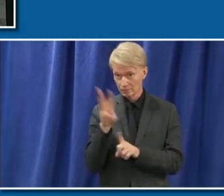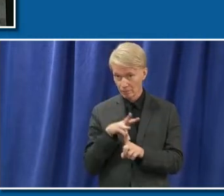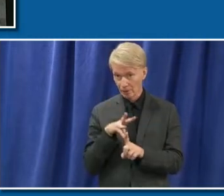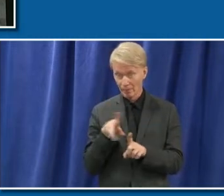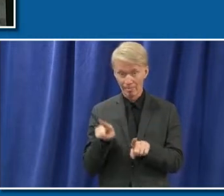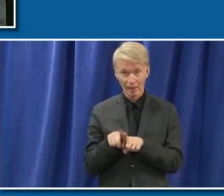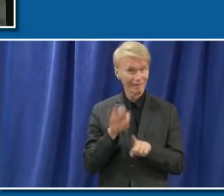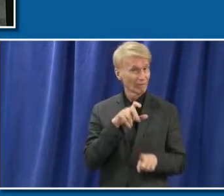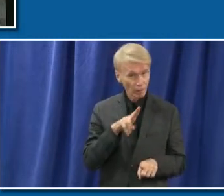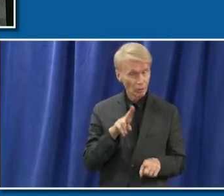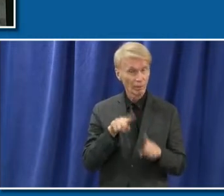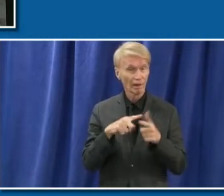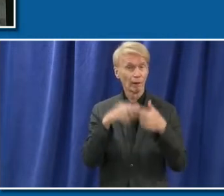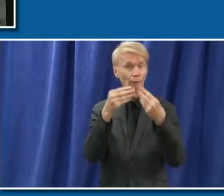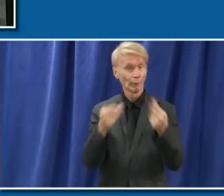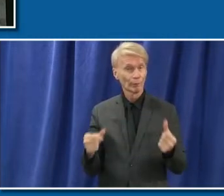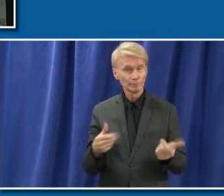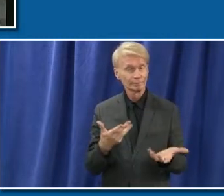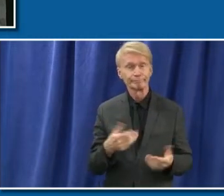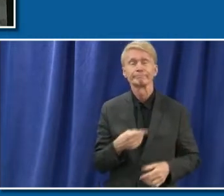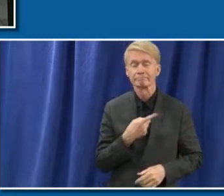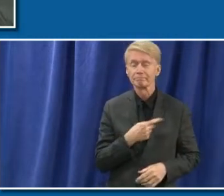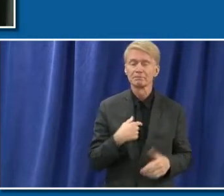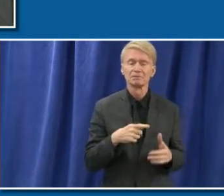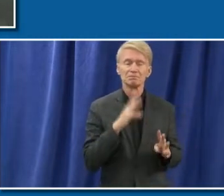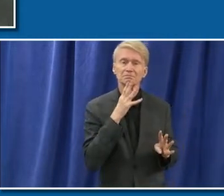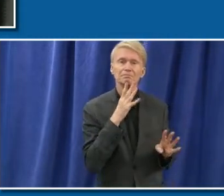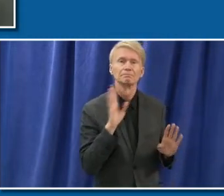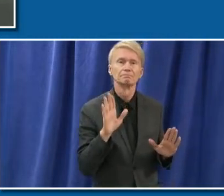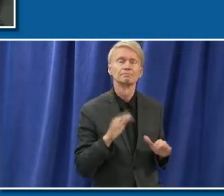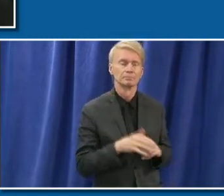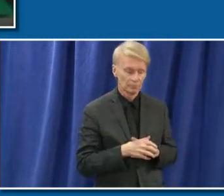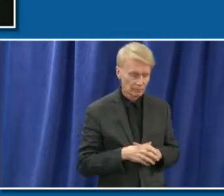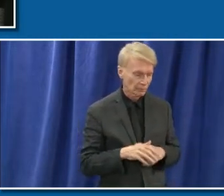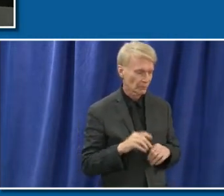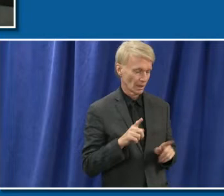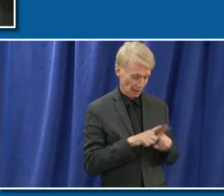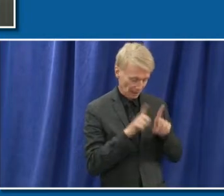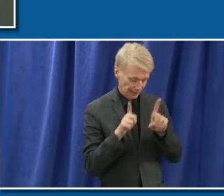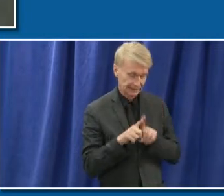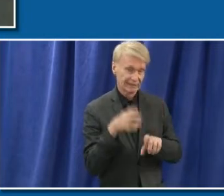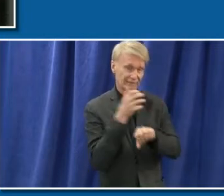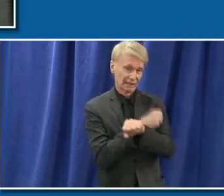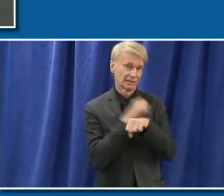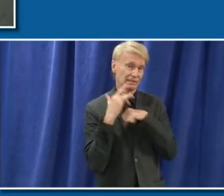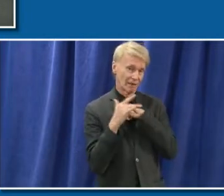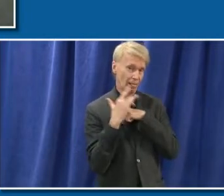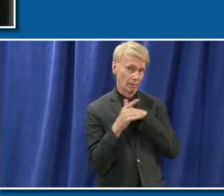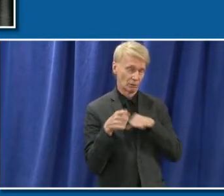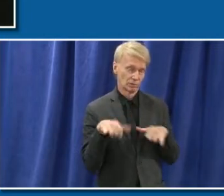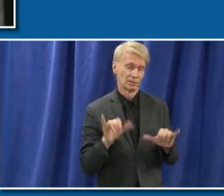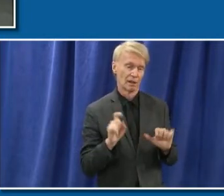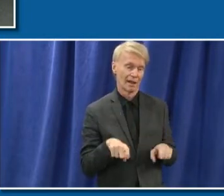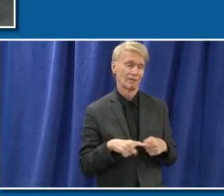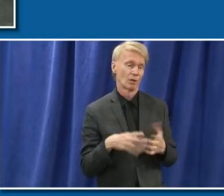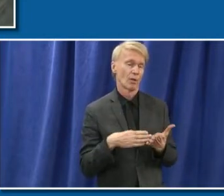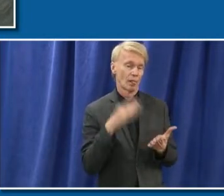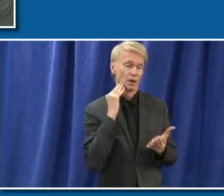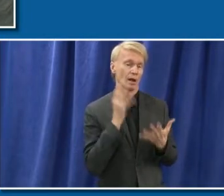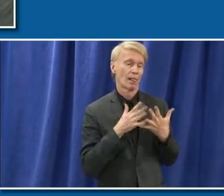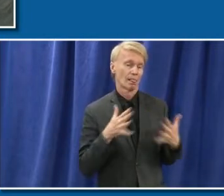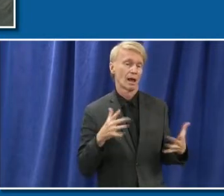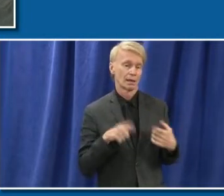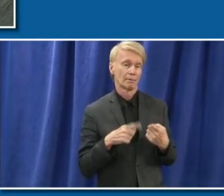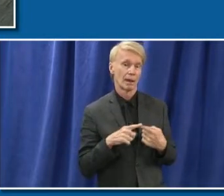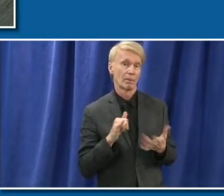flu? Do you want to start with that one? I'll start with that one. So, as this vaccine comes out, there's still more we have to learn about this vaccine over